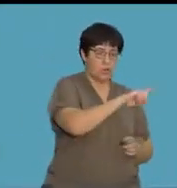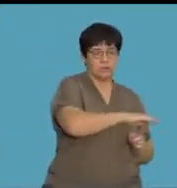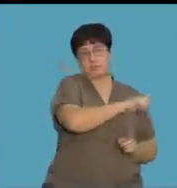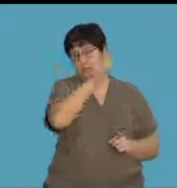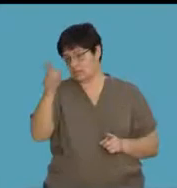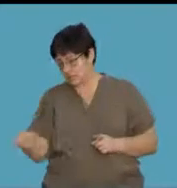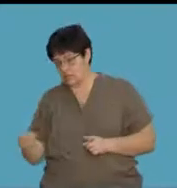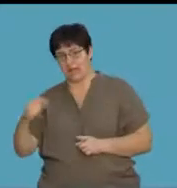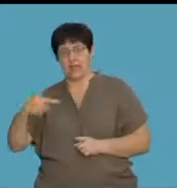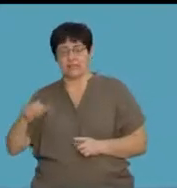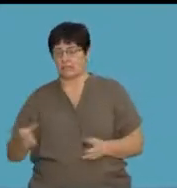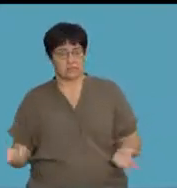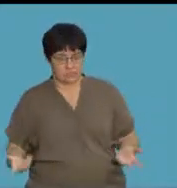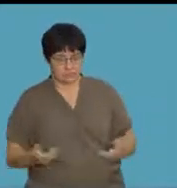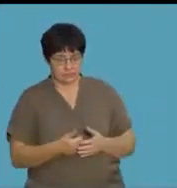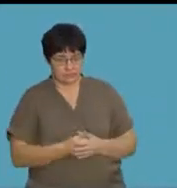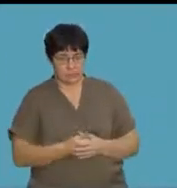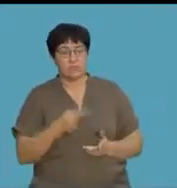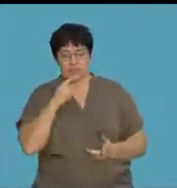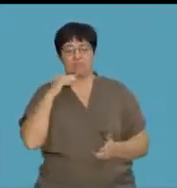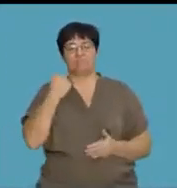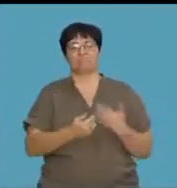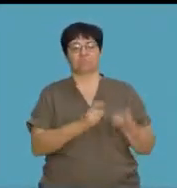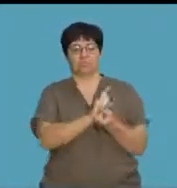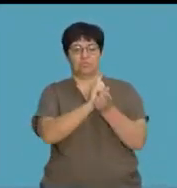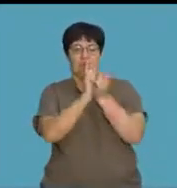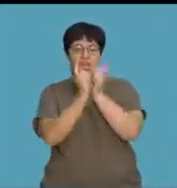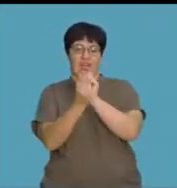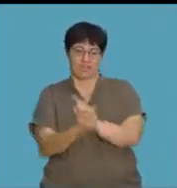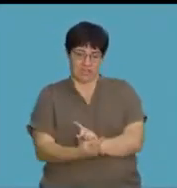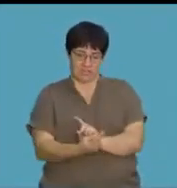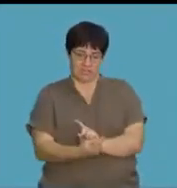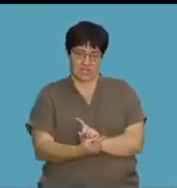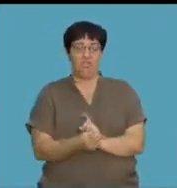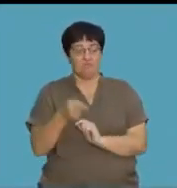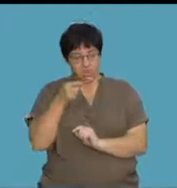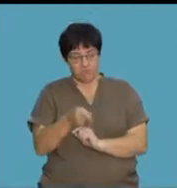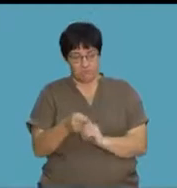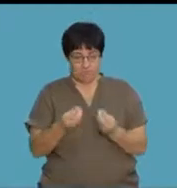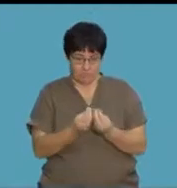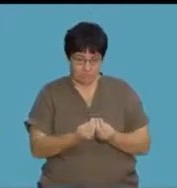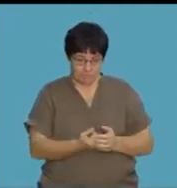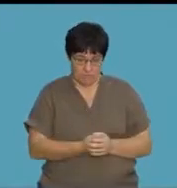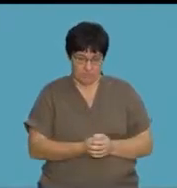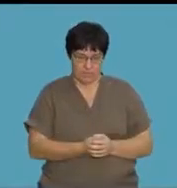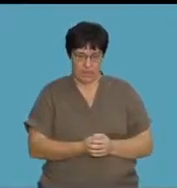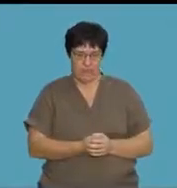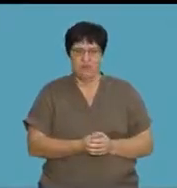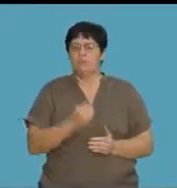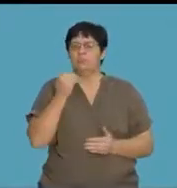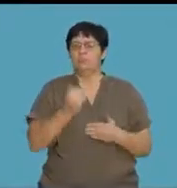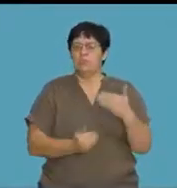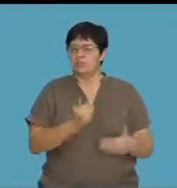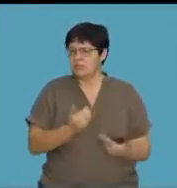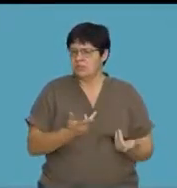are temperatures at which phases change, okay, for a particular substance. So the processes that has to